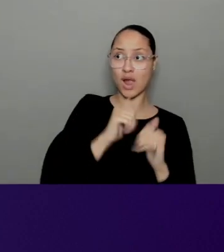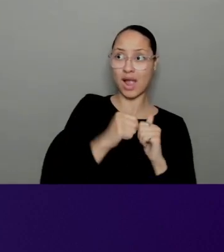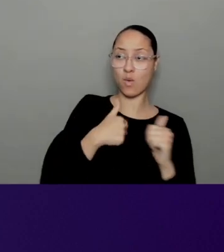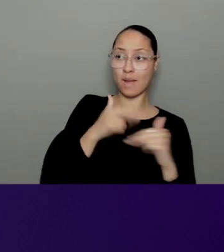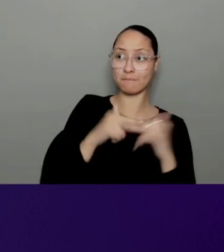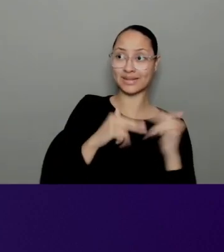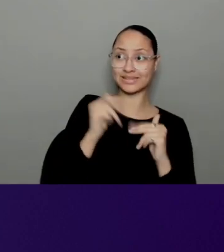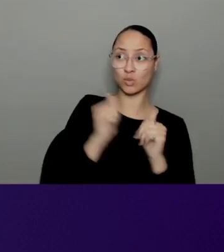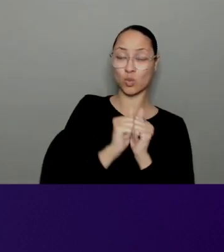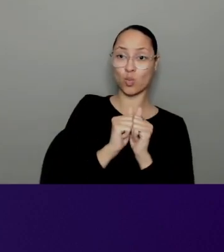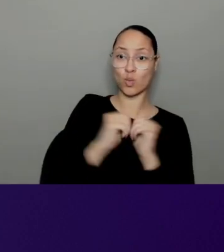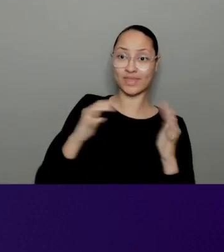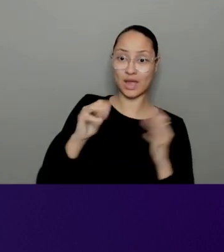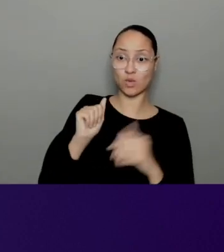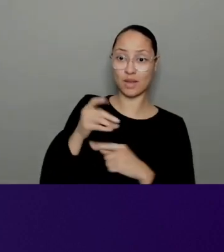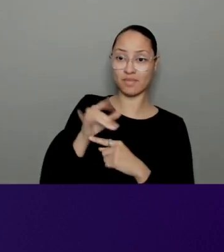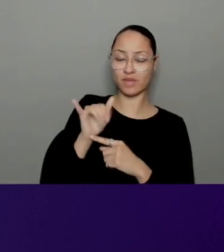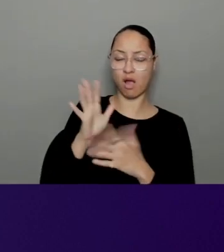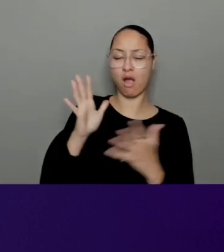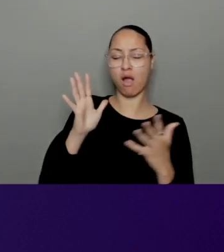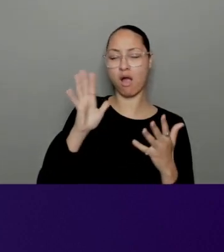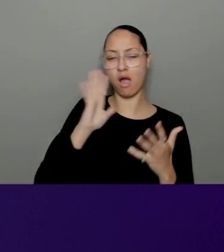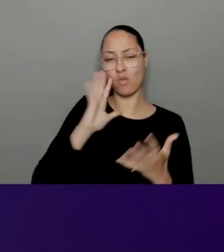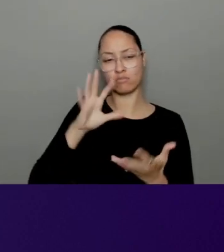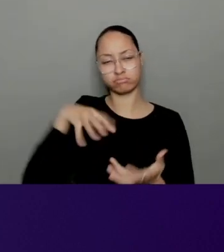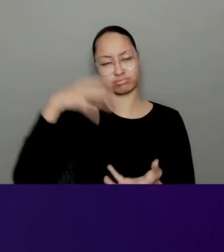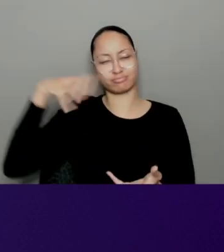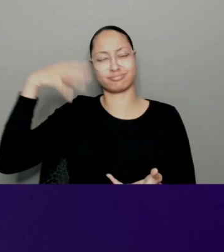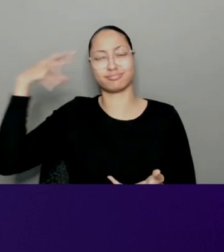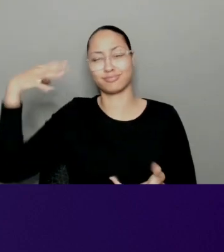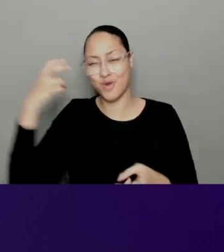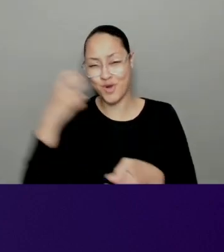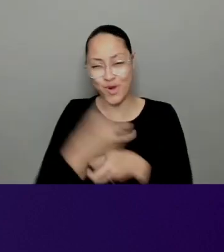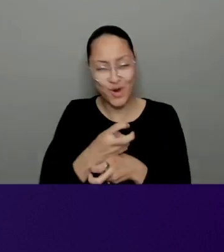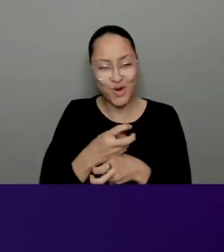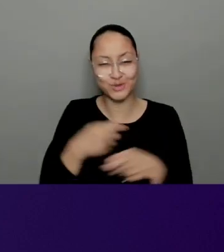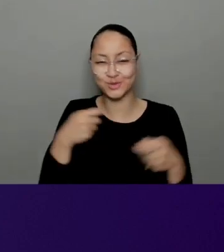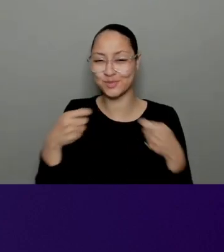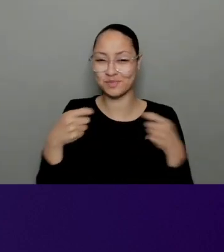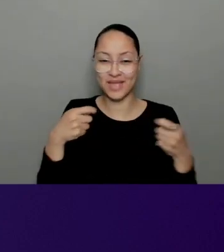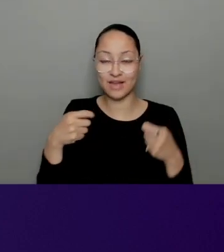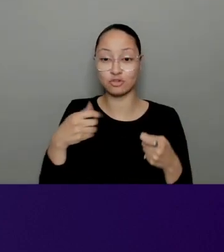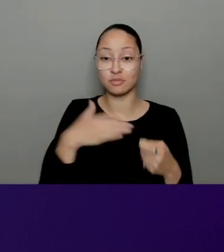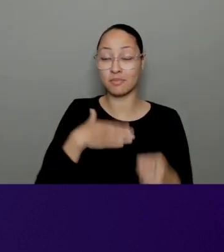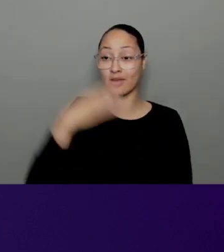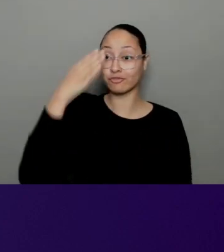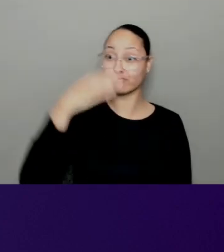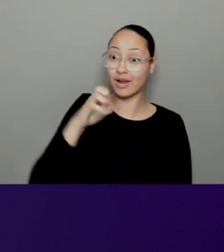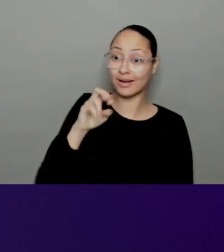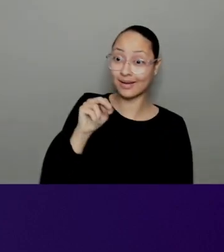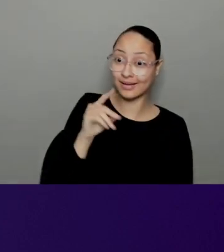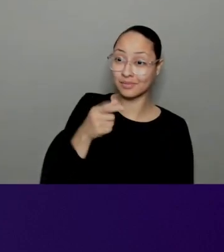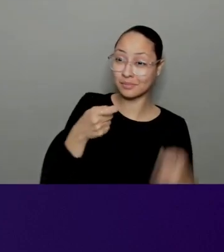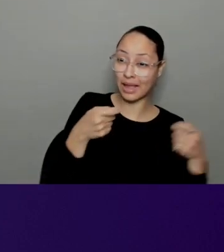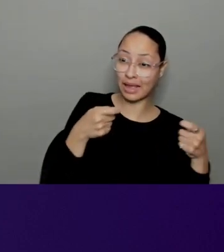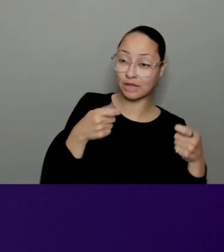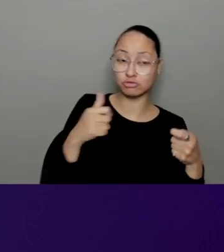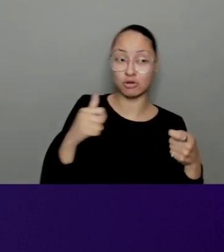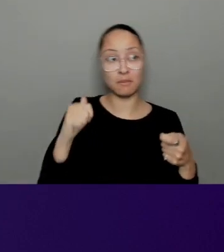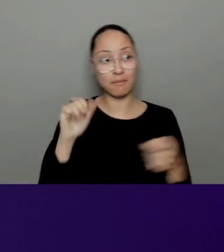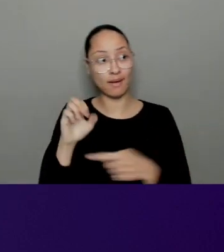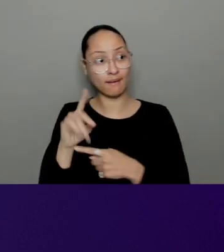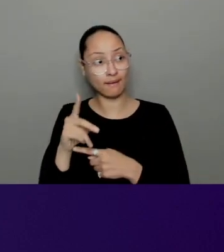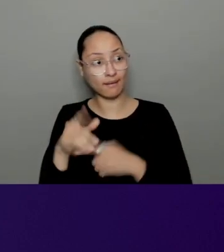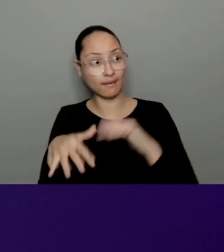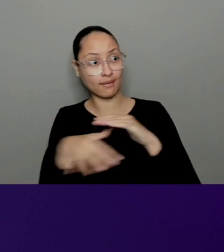a chaos, or it would be a lot of things to manage, because I need to manage my front end, I need to manage my back end, where back end,